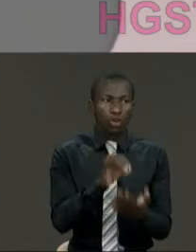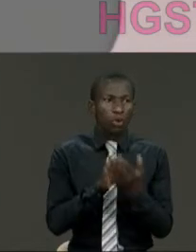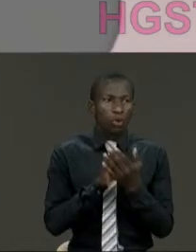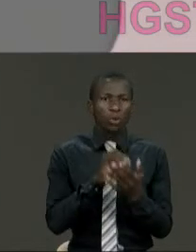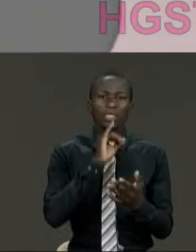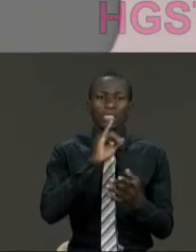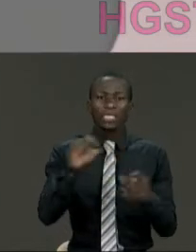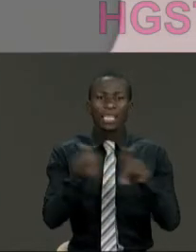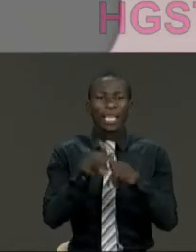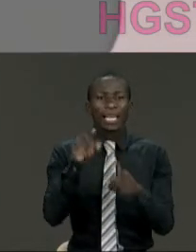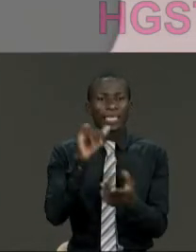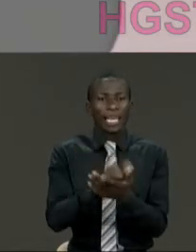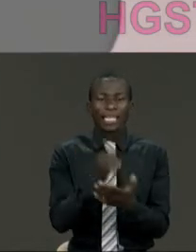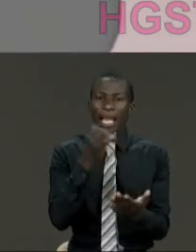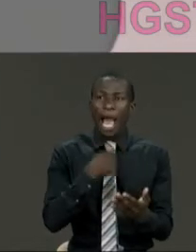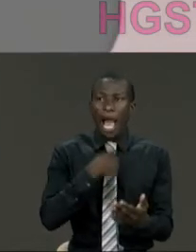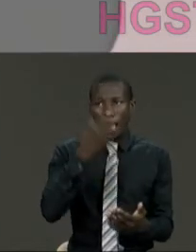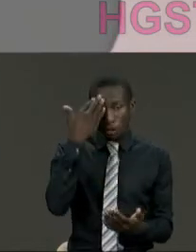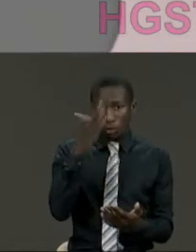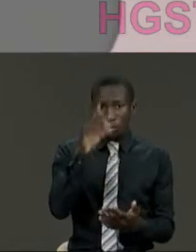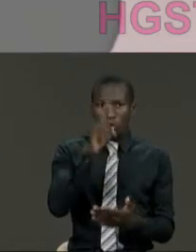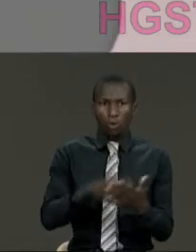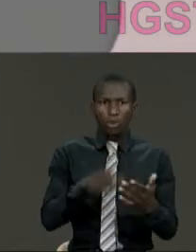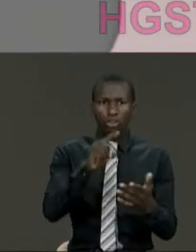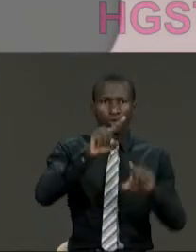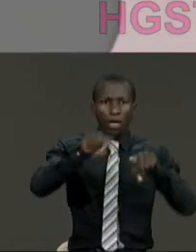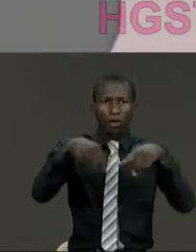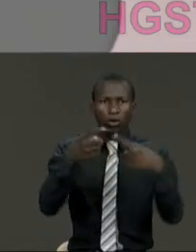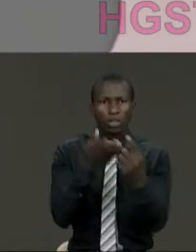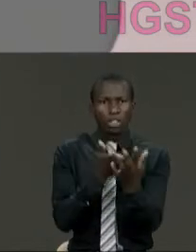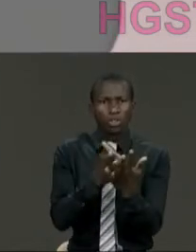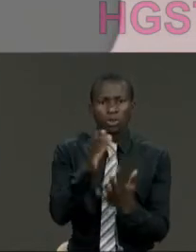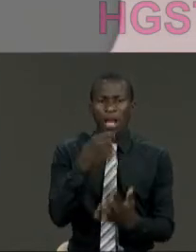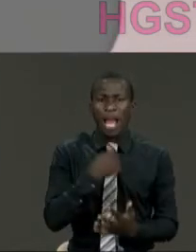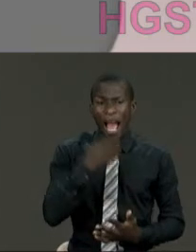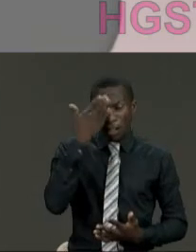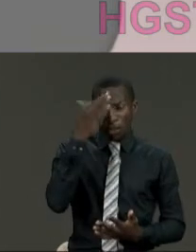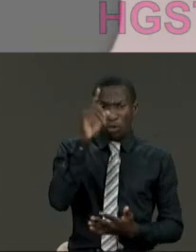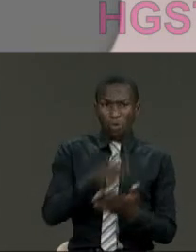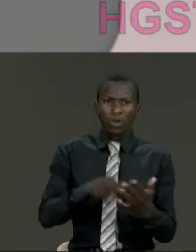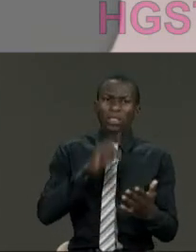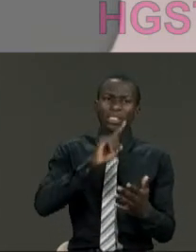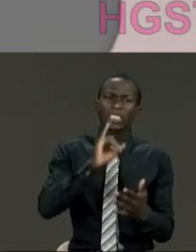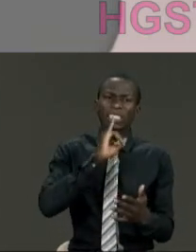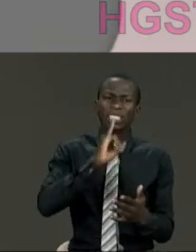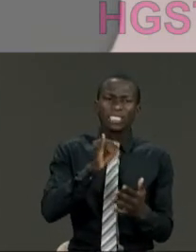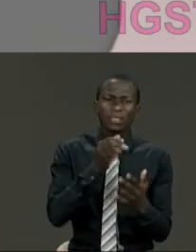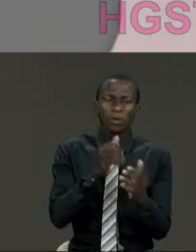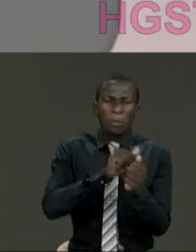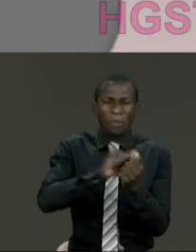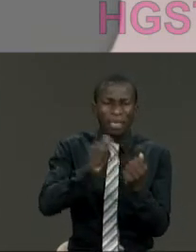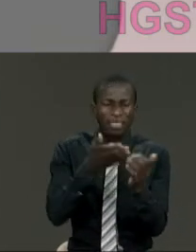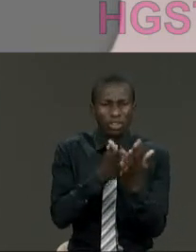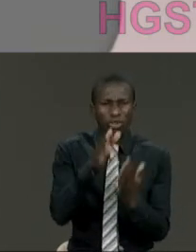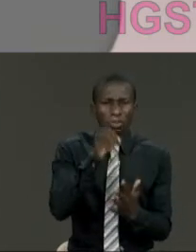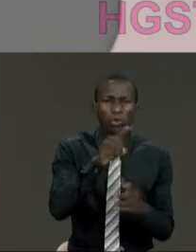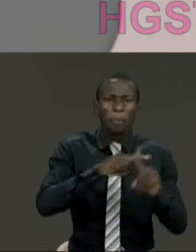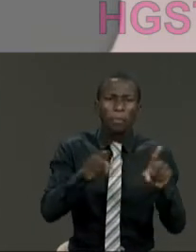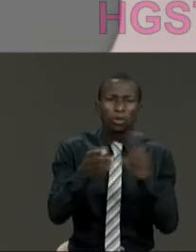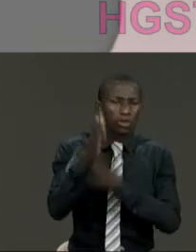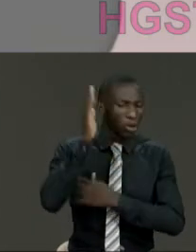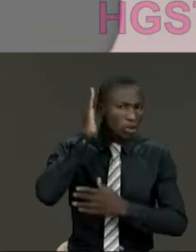don't know what you have been going through. I don't know what I've been passing through you. But God will lift you up in Jesus'